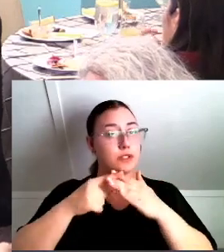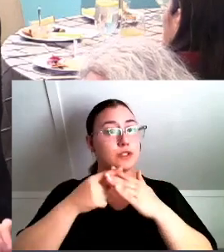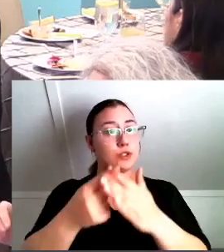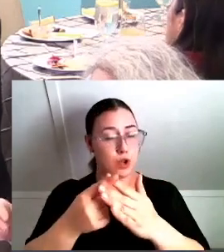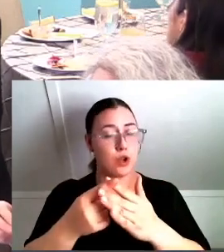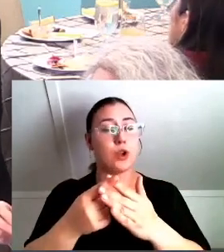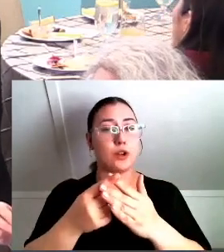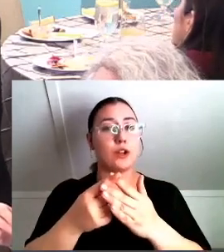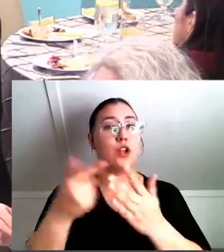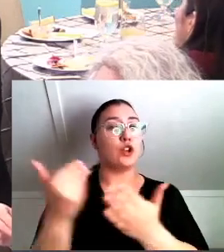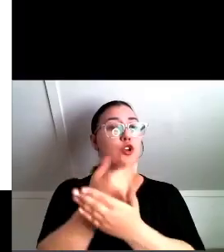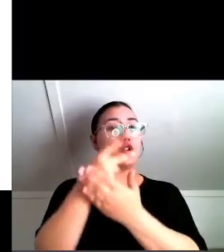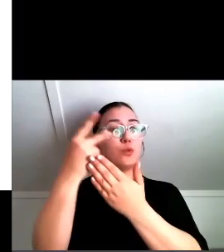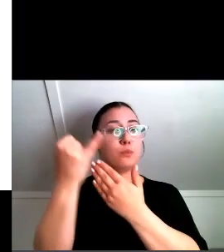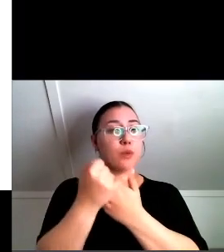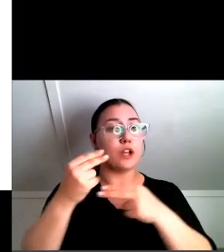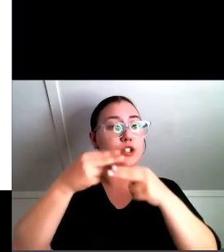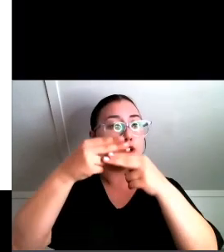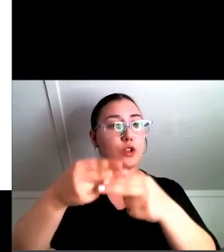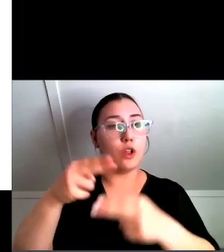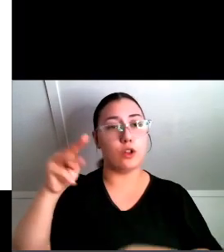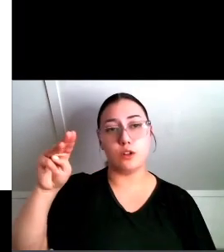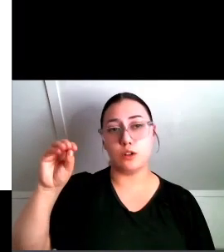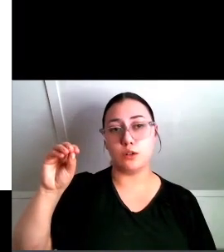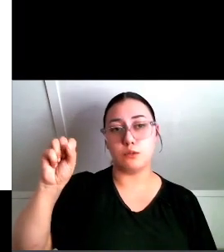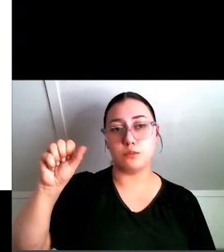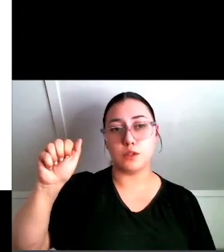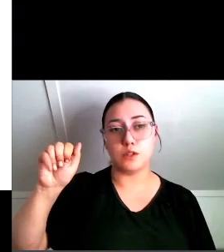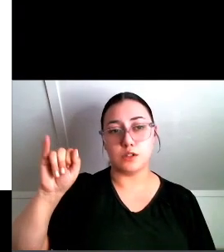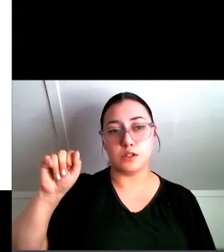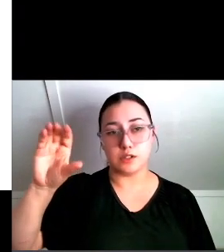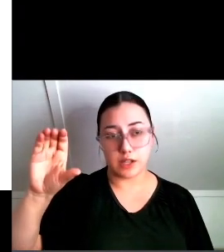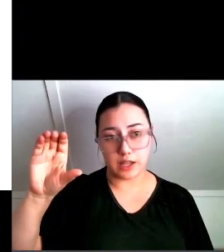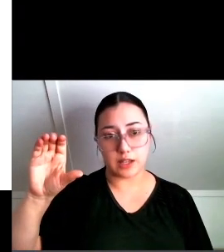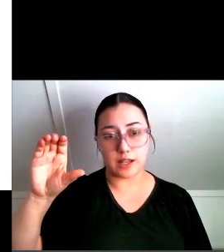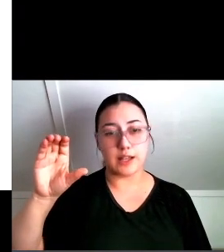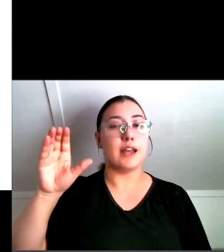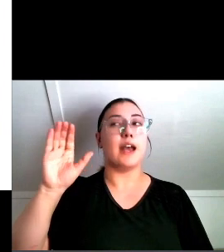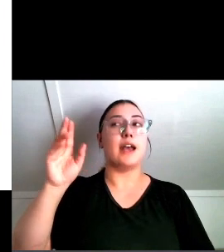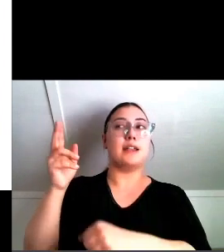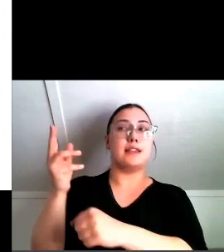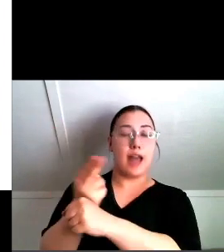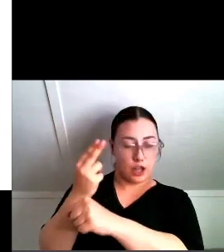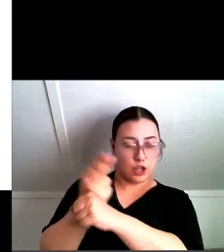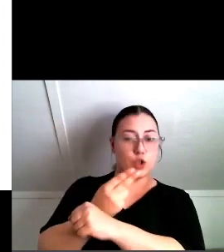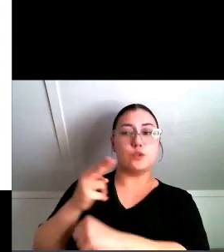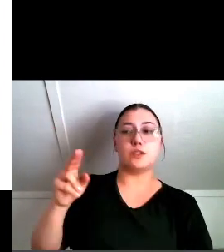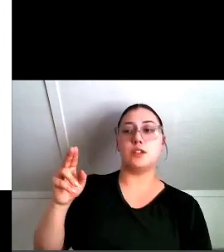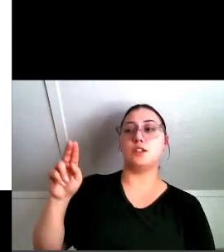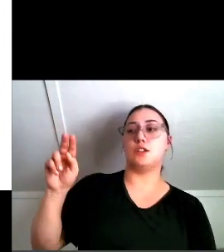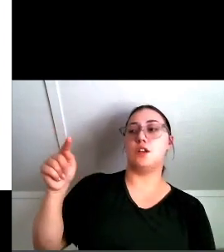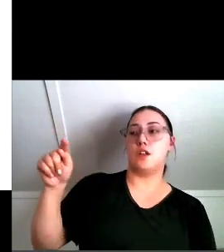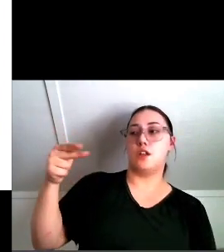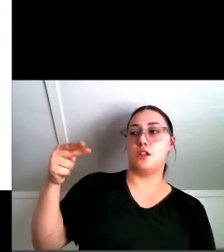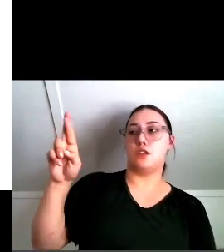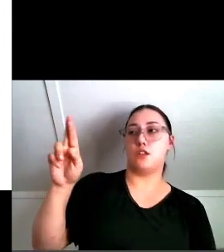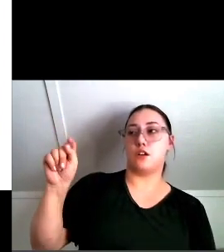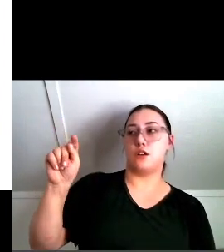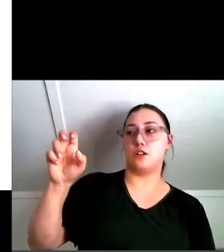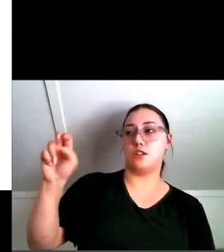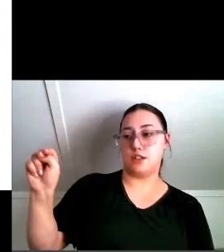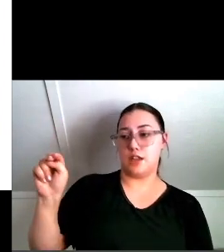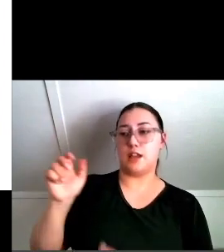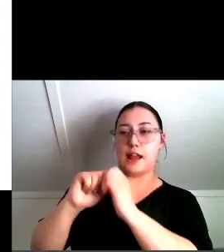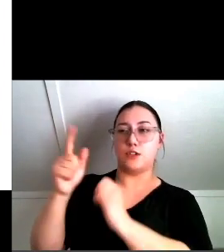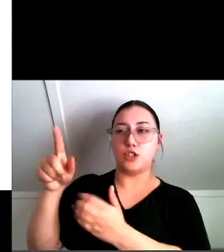used the many different ways that Zora Hurston investigated, documented, showcased Black culture as a vehicle to get a